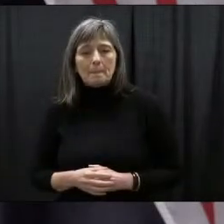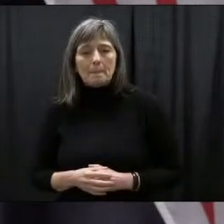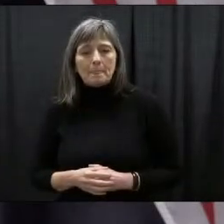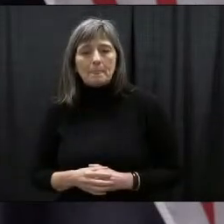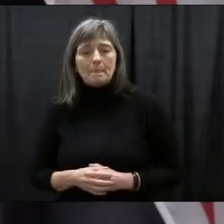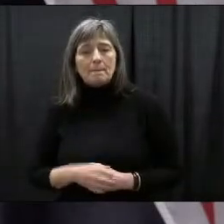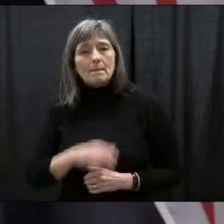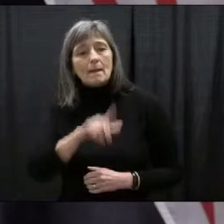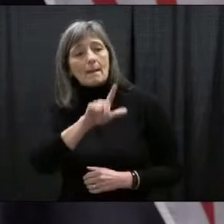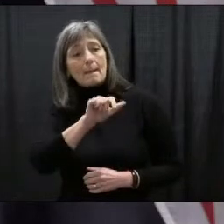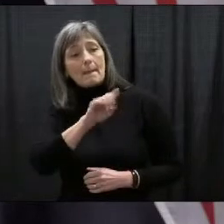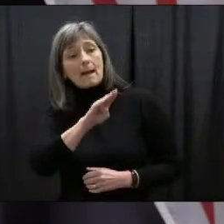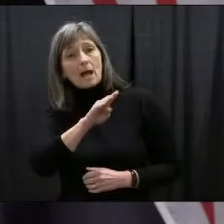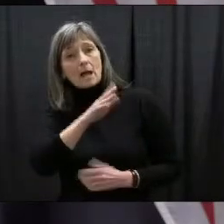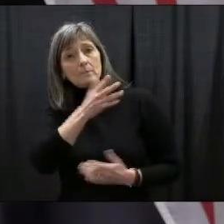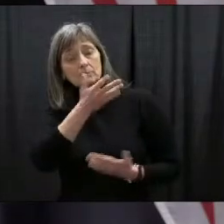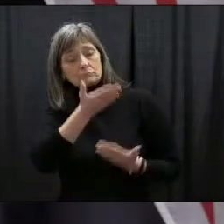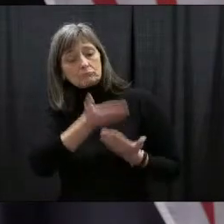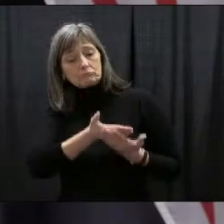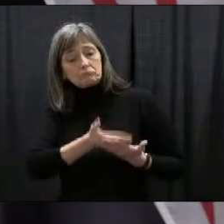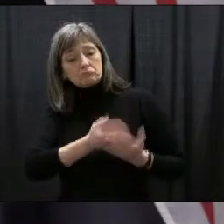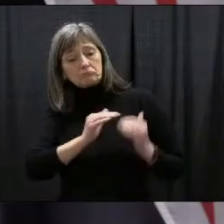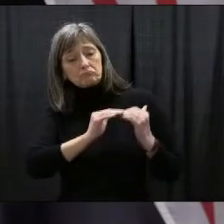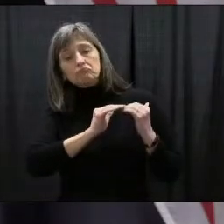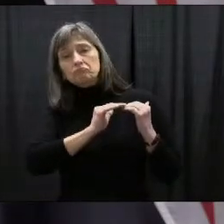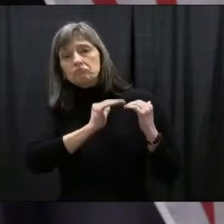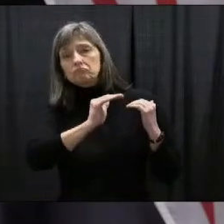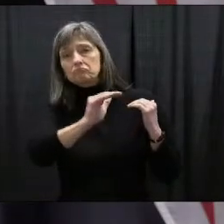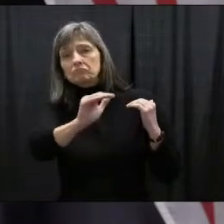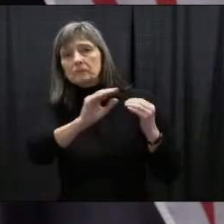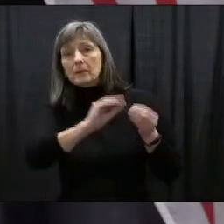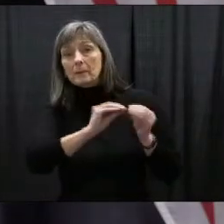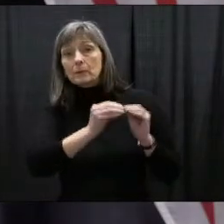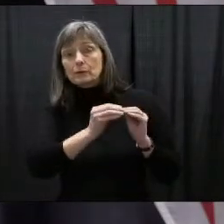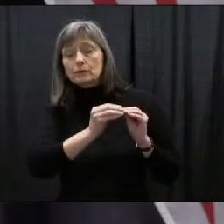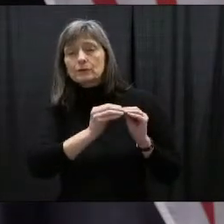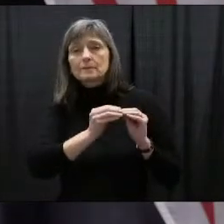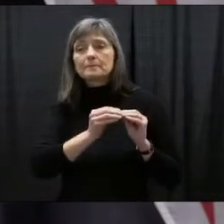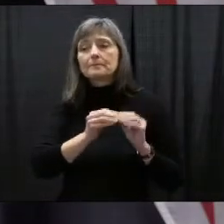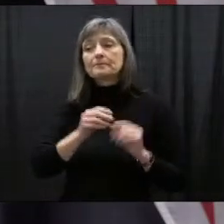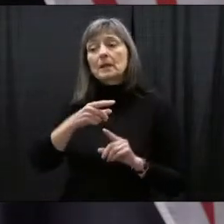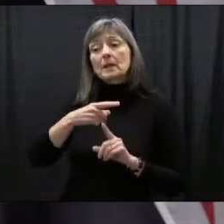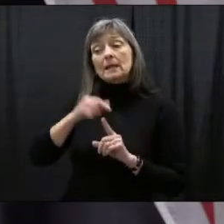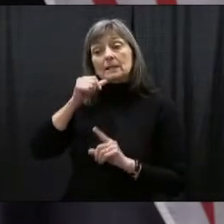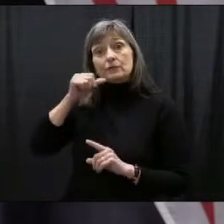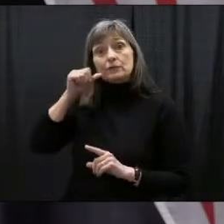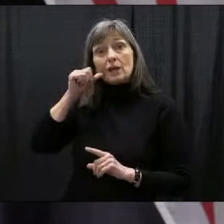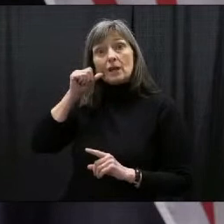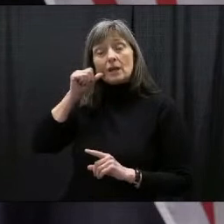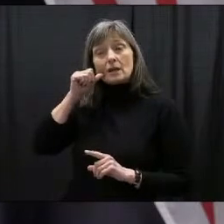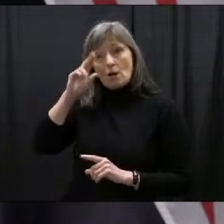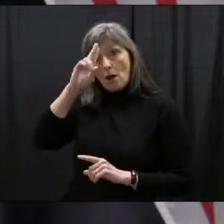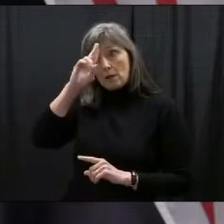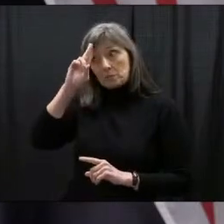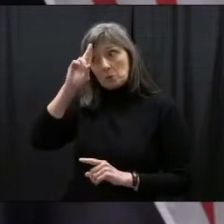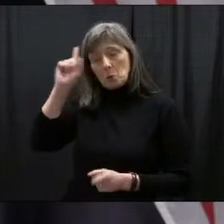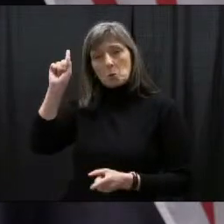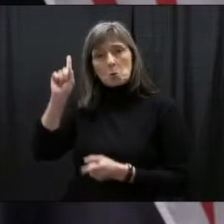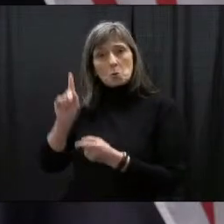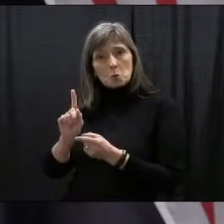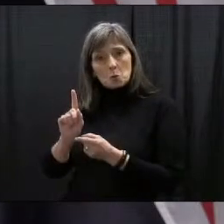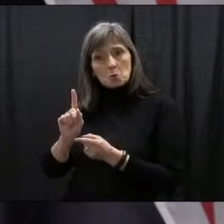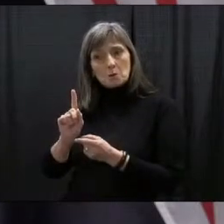Our laboratory confirmed cases remain stable, and there was a significant reduction in hospitalizations yesterday, and we are also